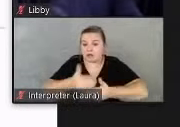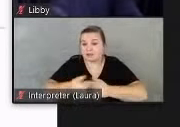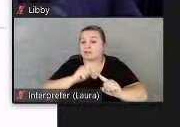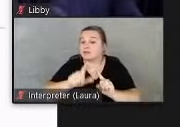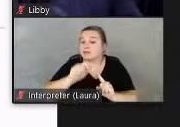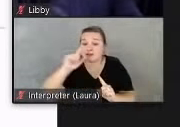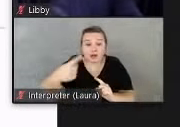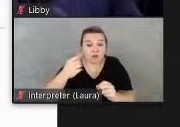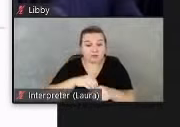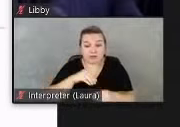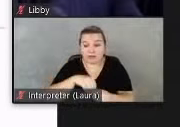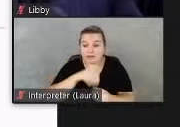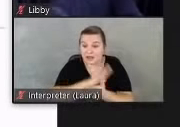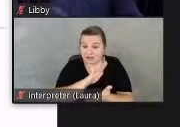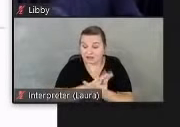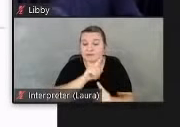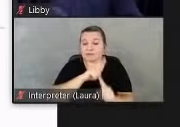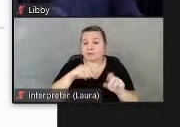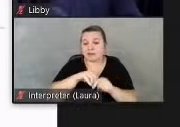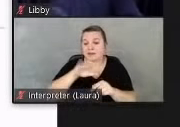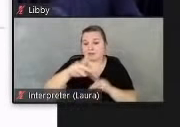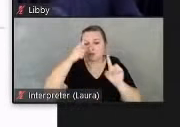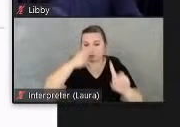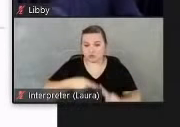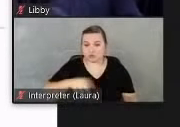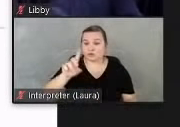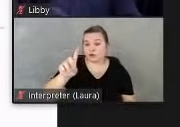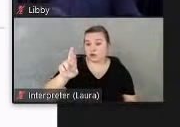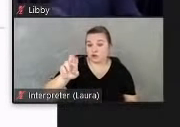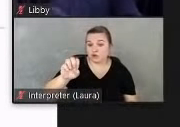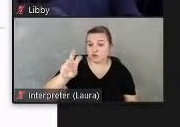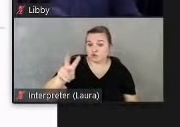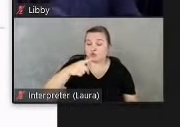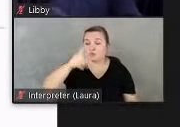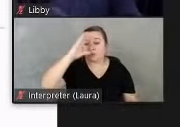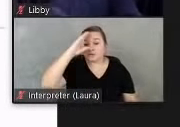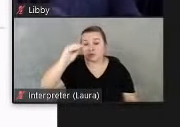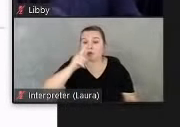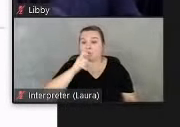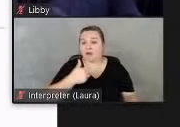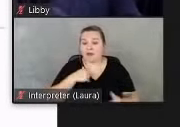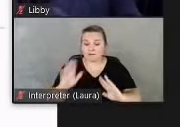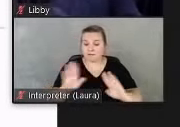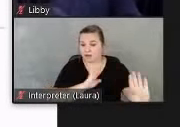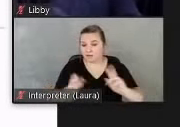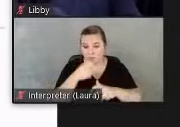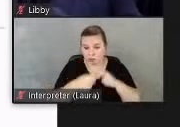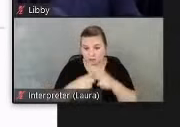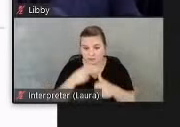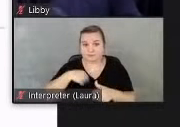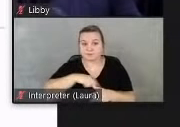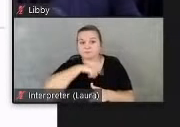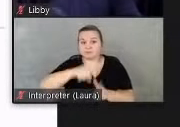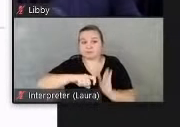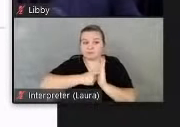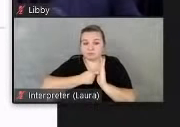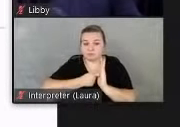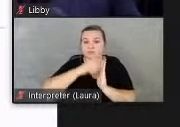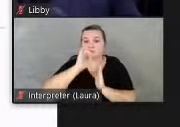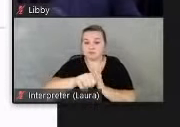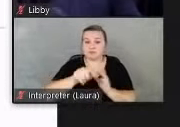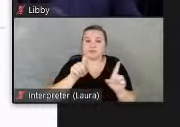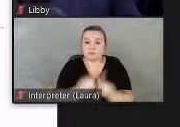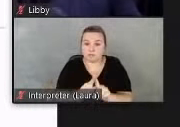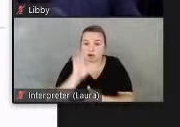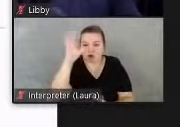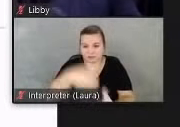but also in behavior goals. Drew was a boy who had behavior problems. And we need to emphasize this as a part of this week. And